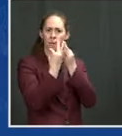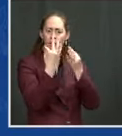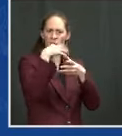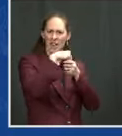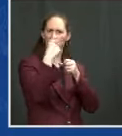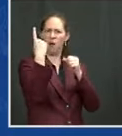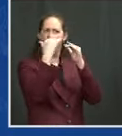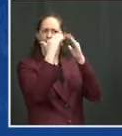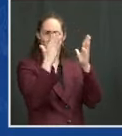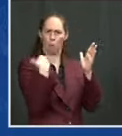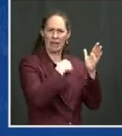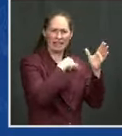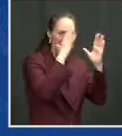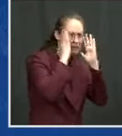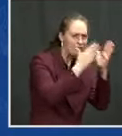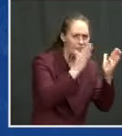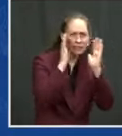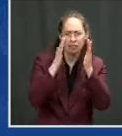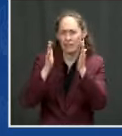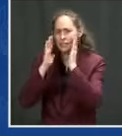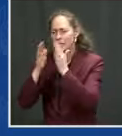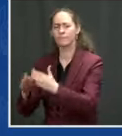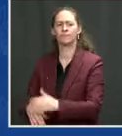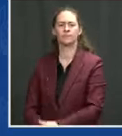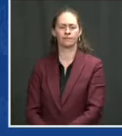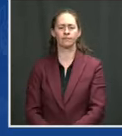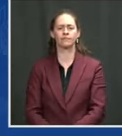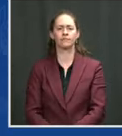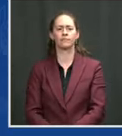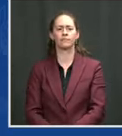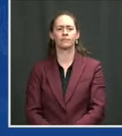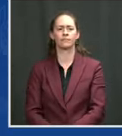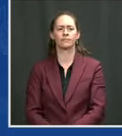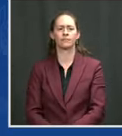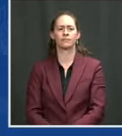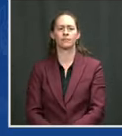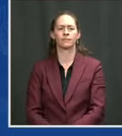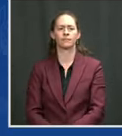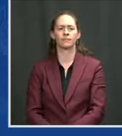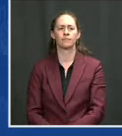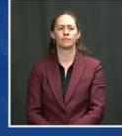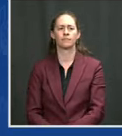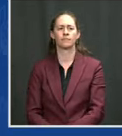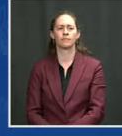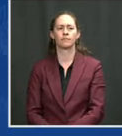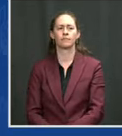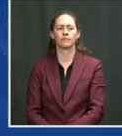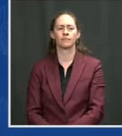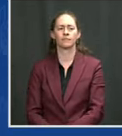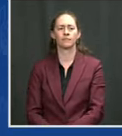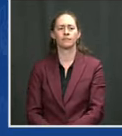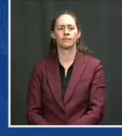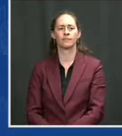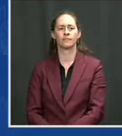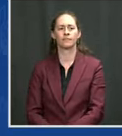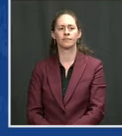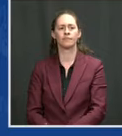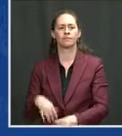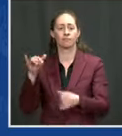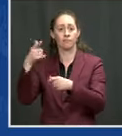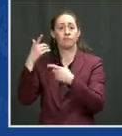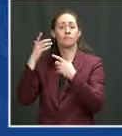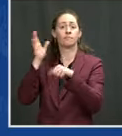pork and poultry production. Those facilities were some of the hardest hit. Many of them are communities of color, an immigrant